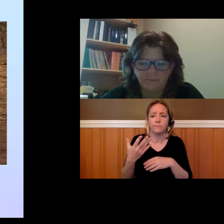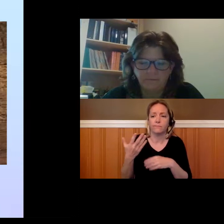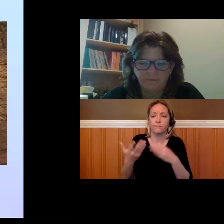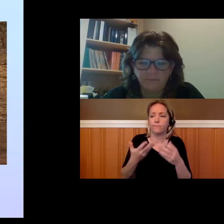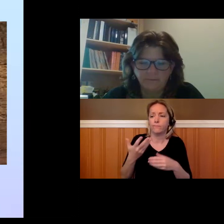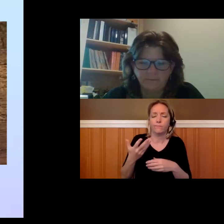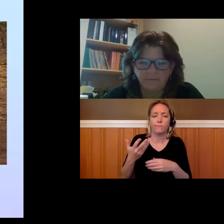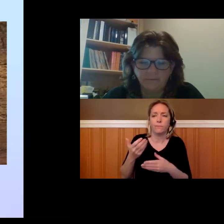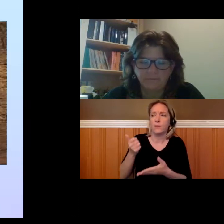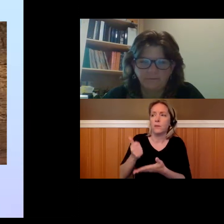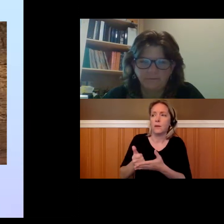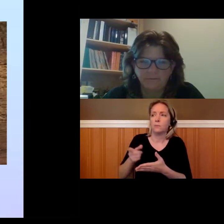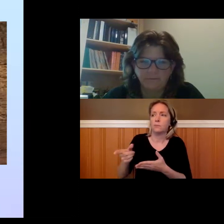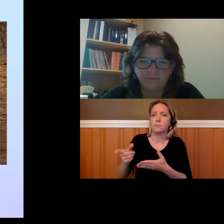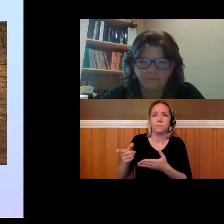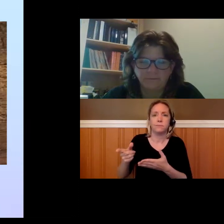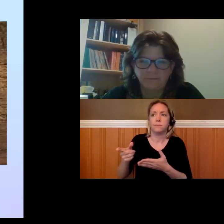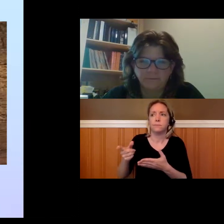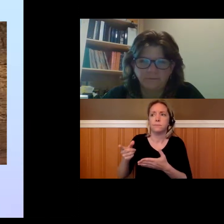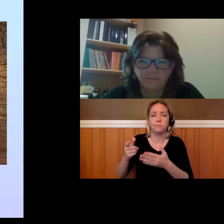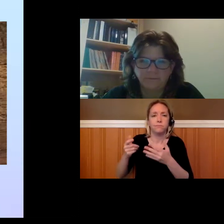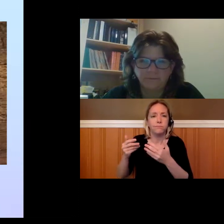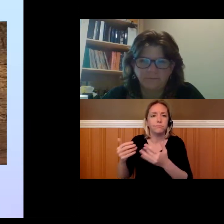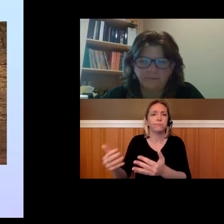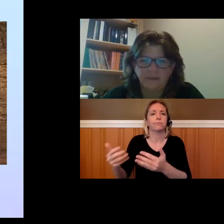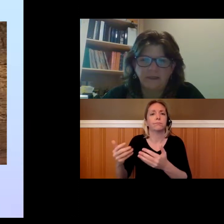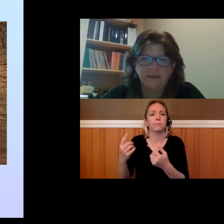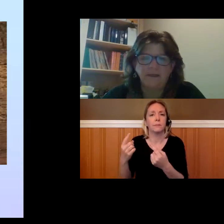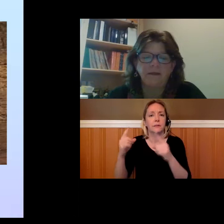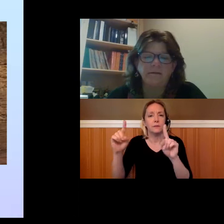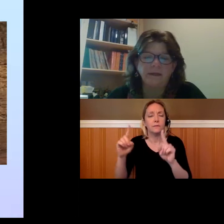could help move this individual's life forward?